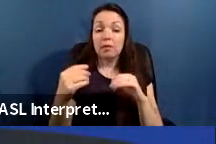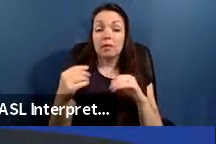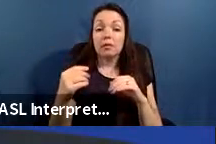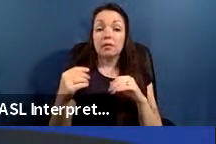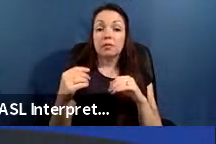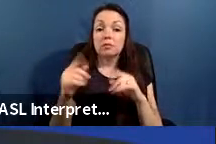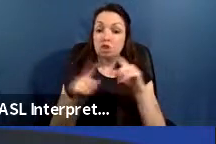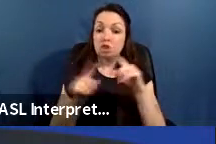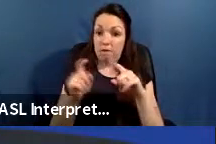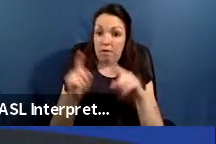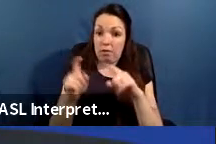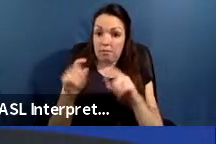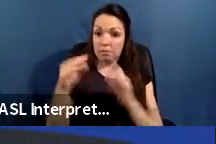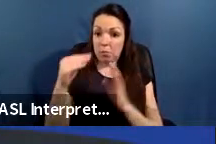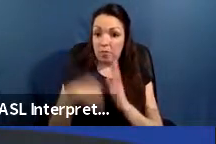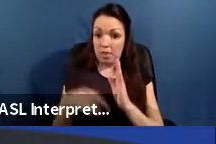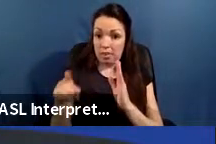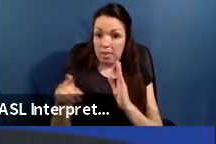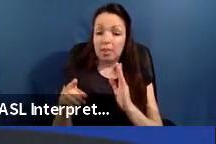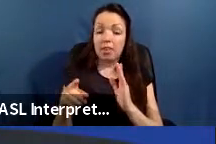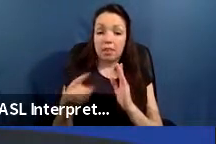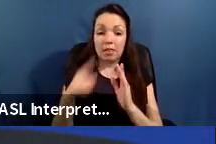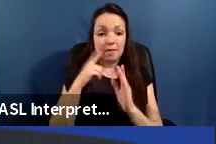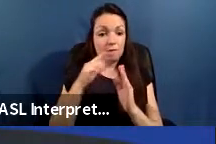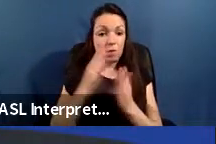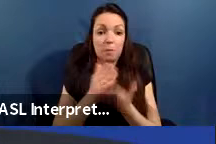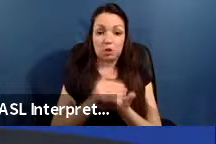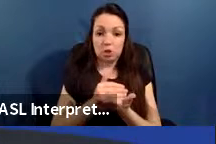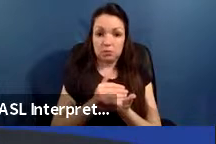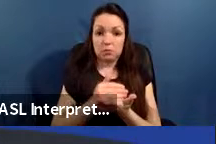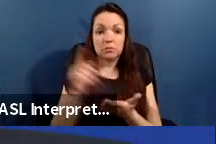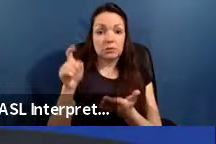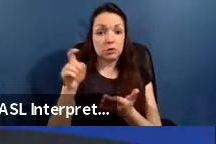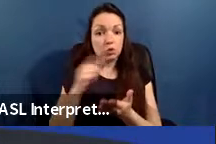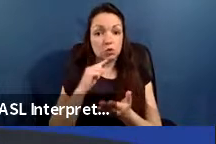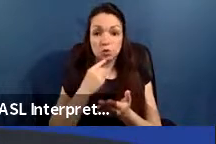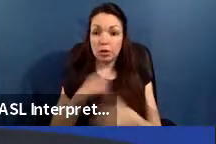help us prioritize capital critical needs across the portfolio.